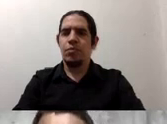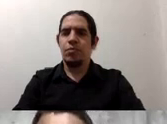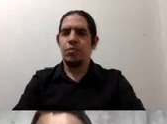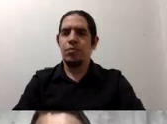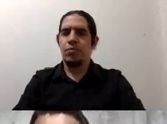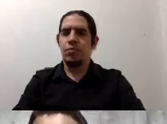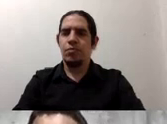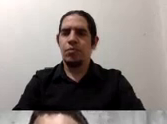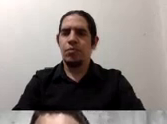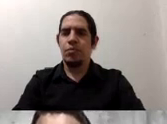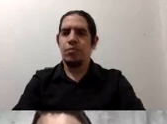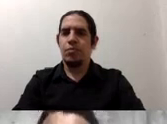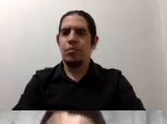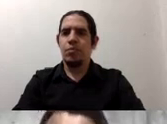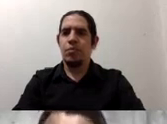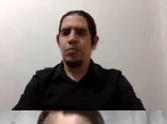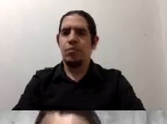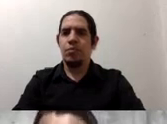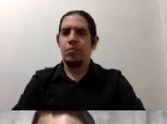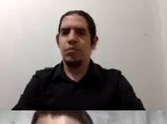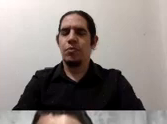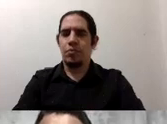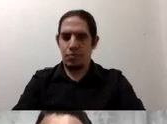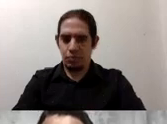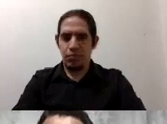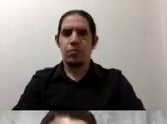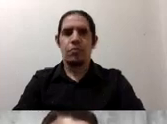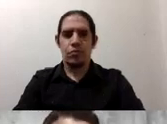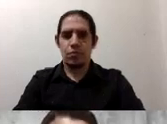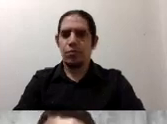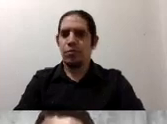find it difficult to understand some different structures in English.